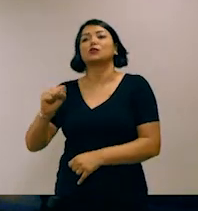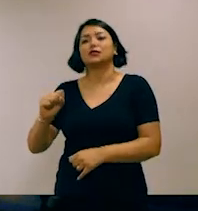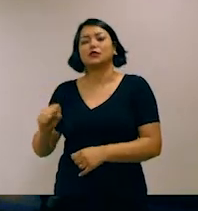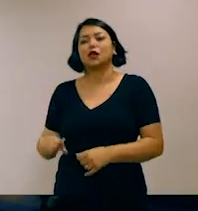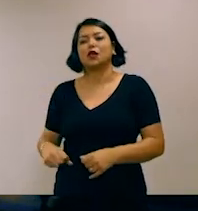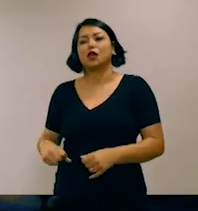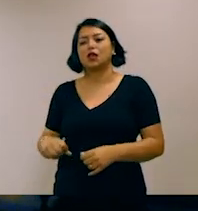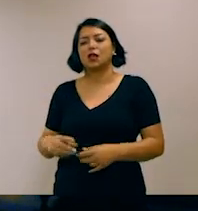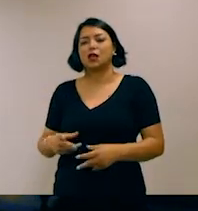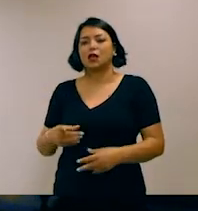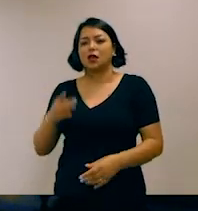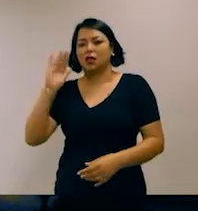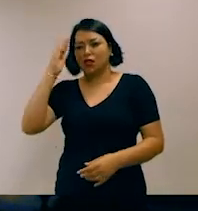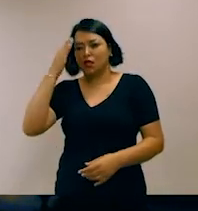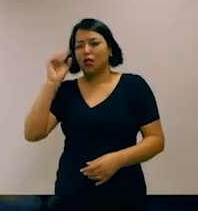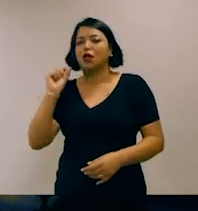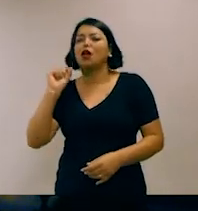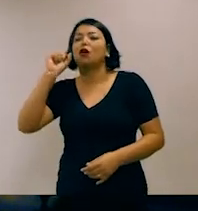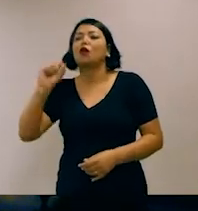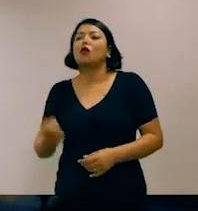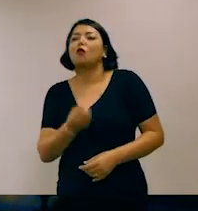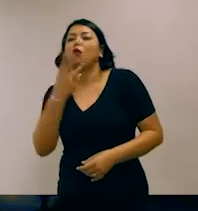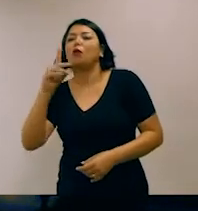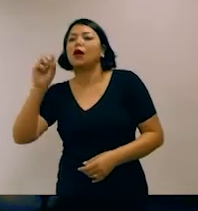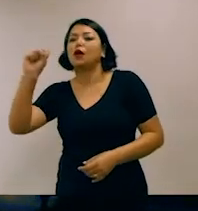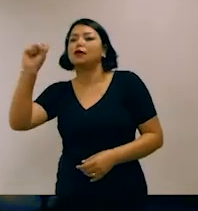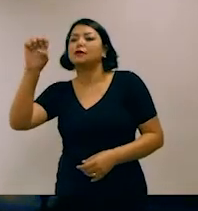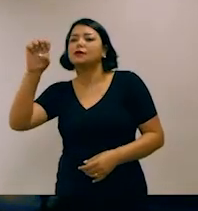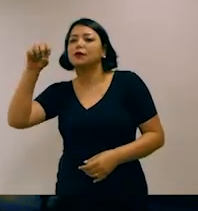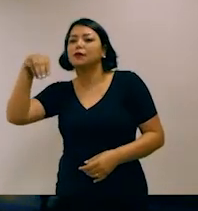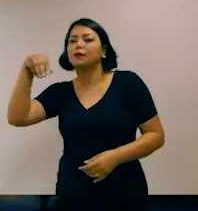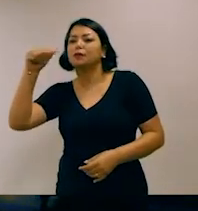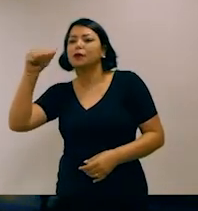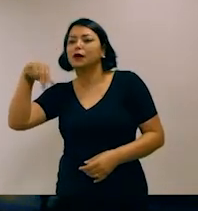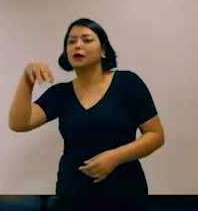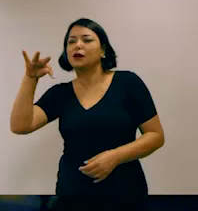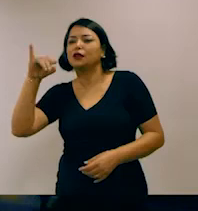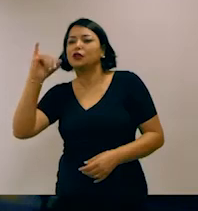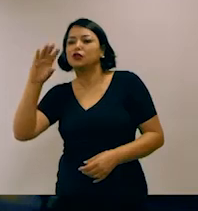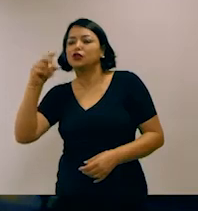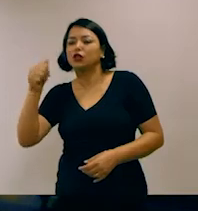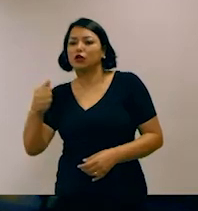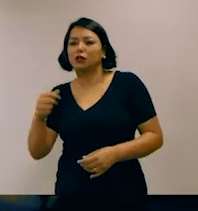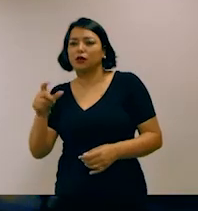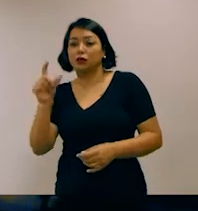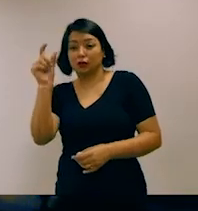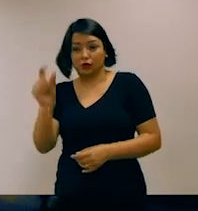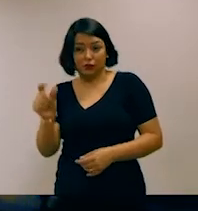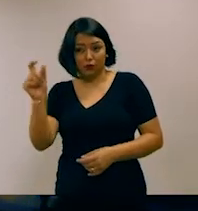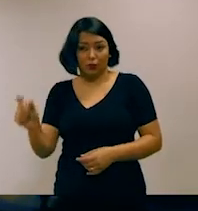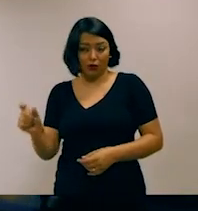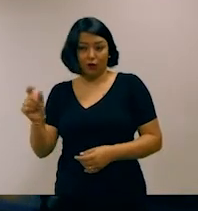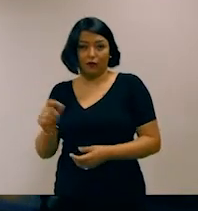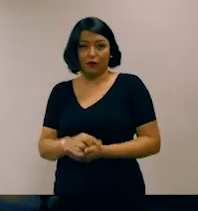to understand the semantics of these words in a very effective way. Another example.